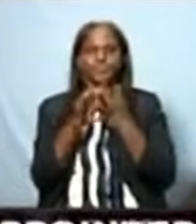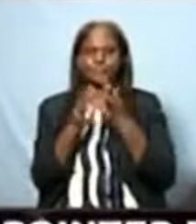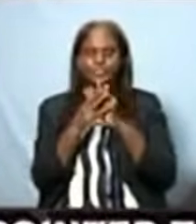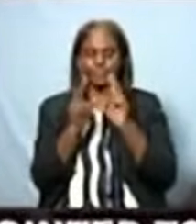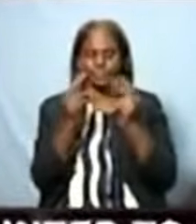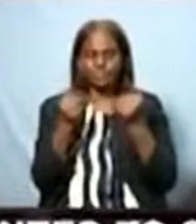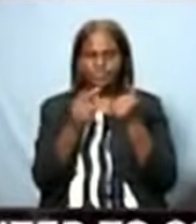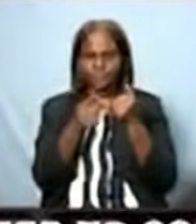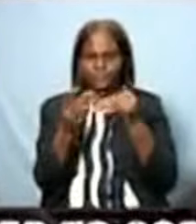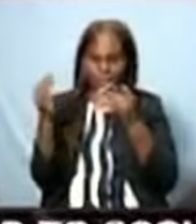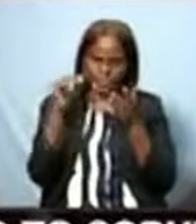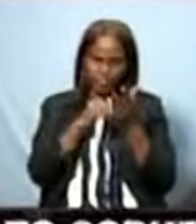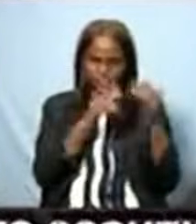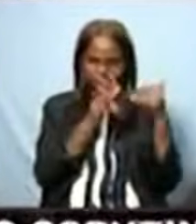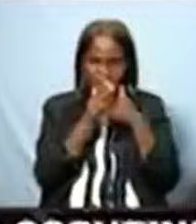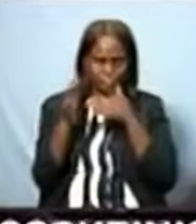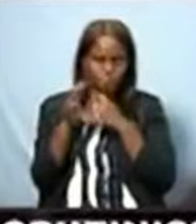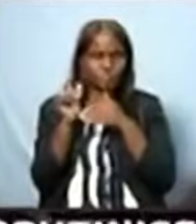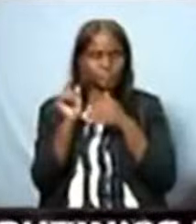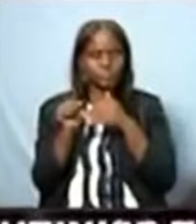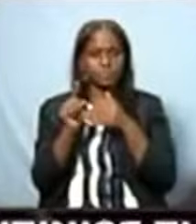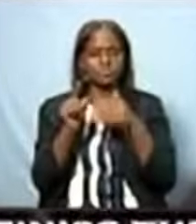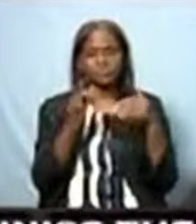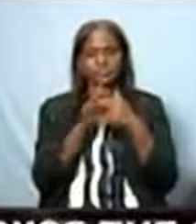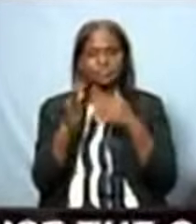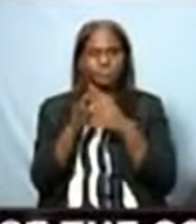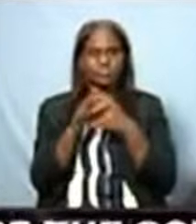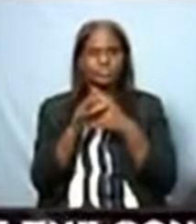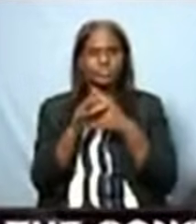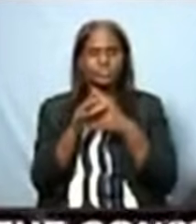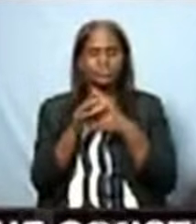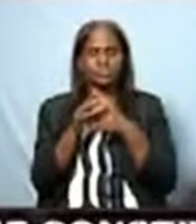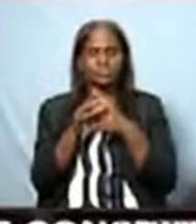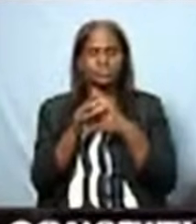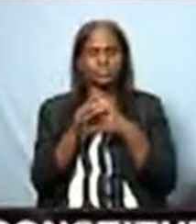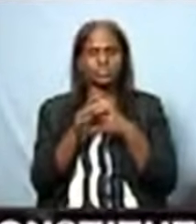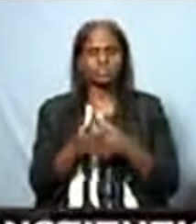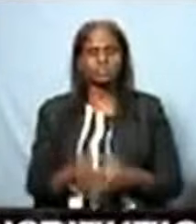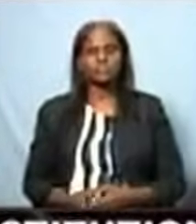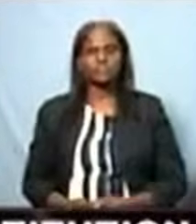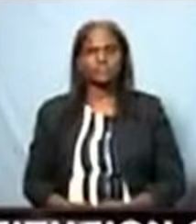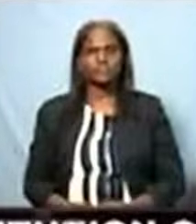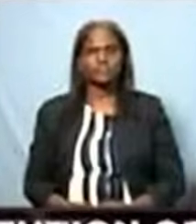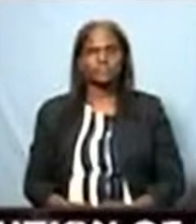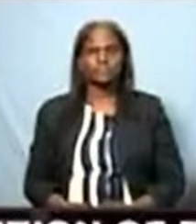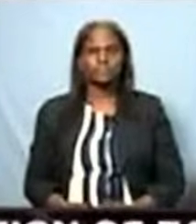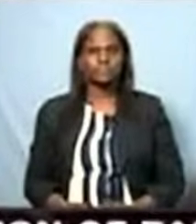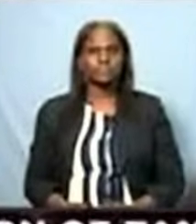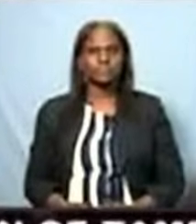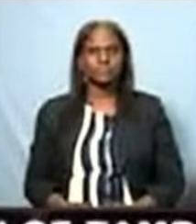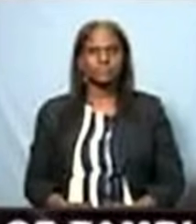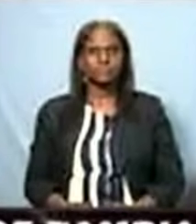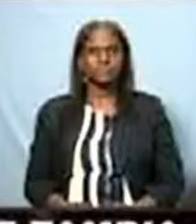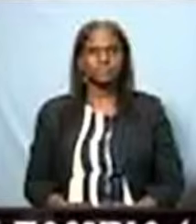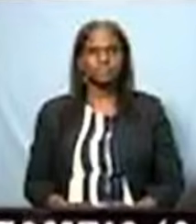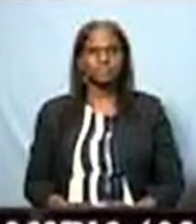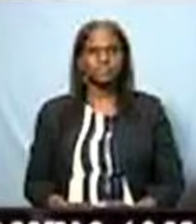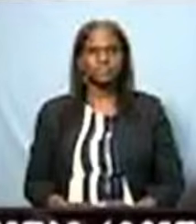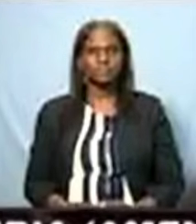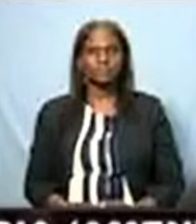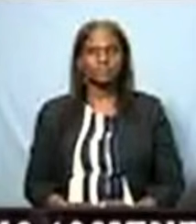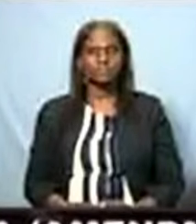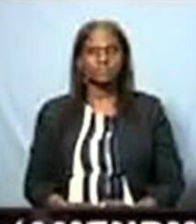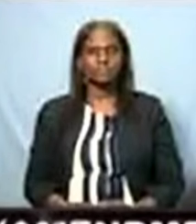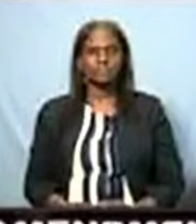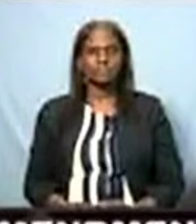So this is against the freedom of association. It is against equally many freedoms,